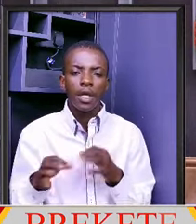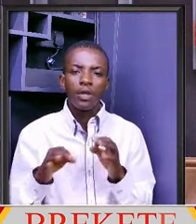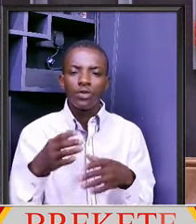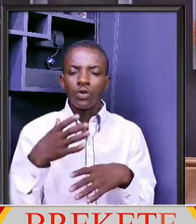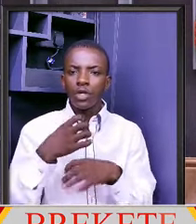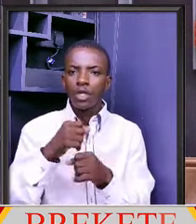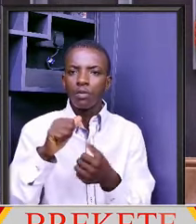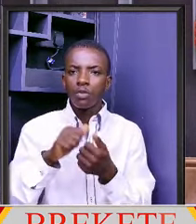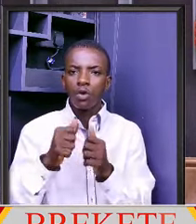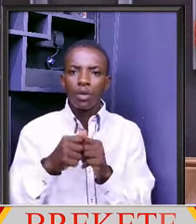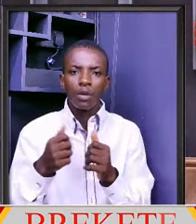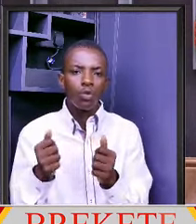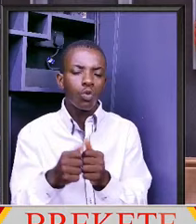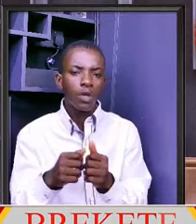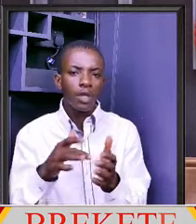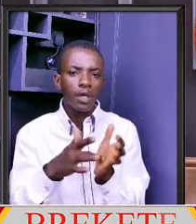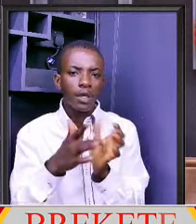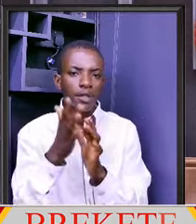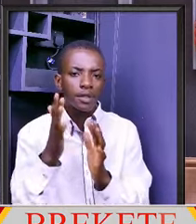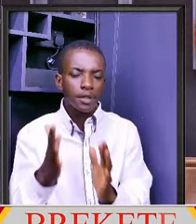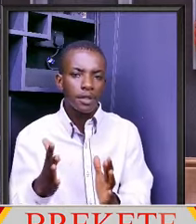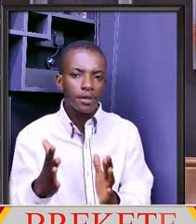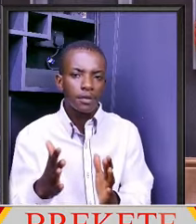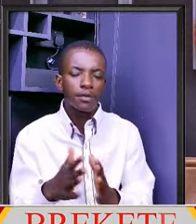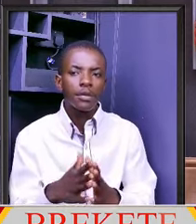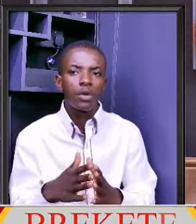if you get issue with a Christian,